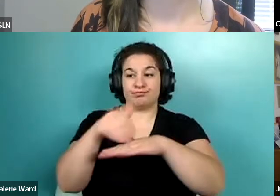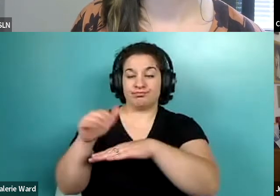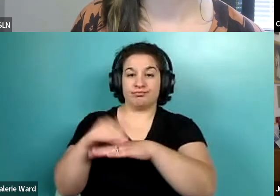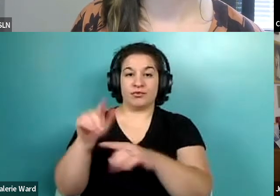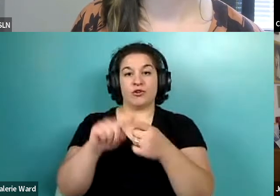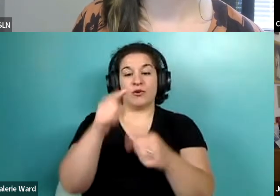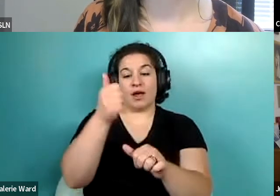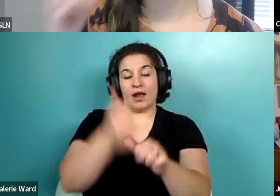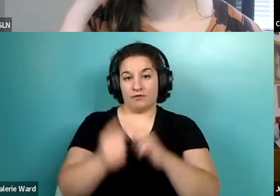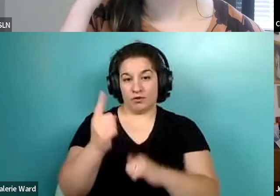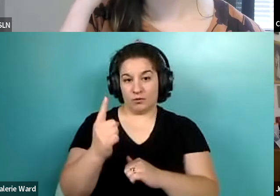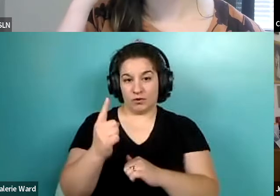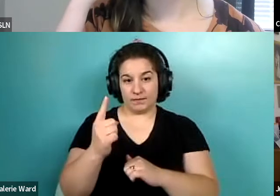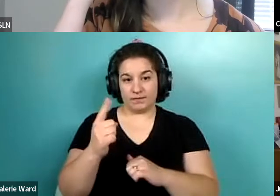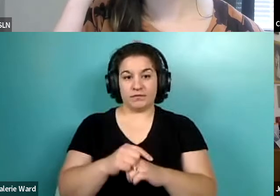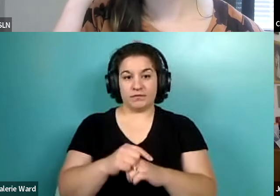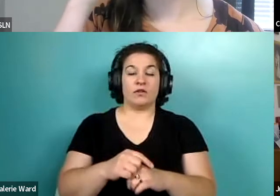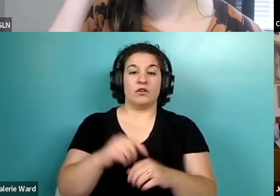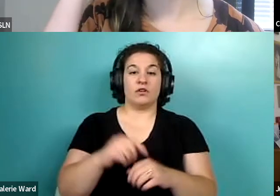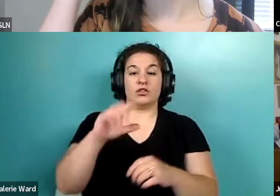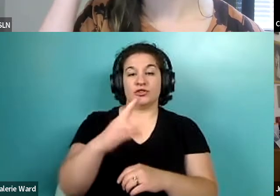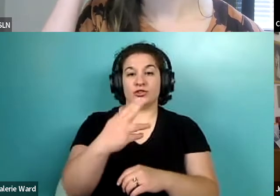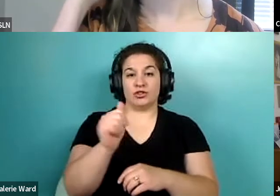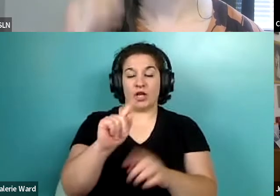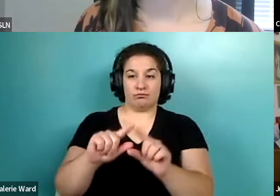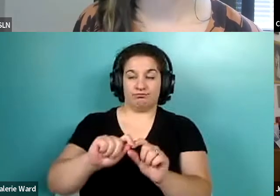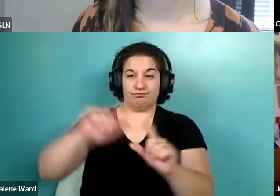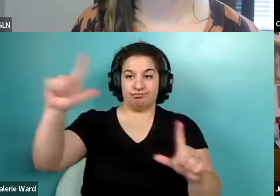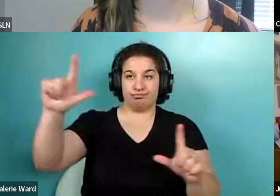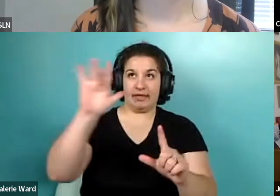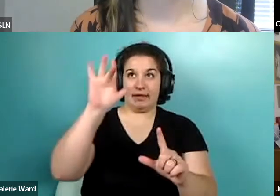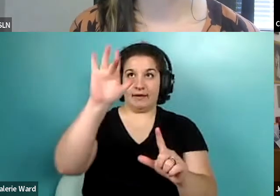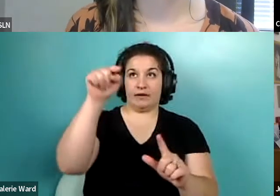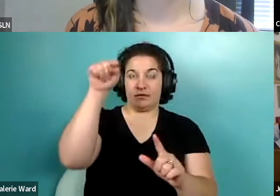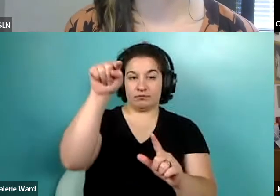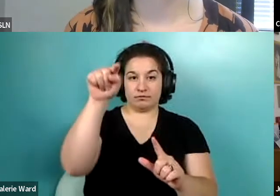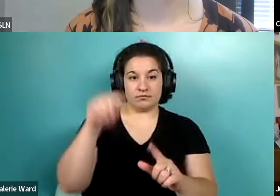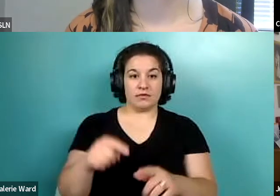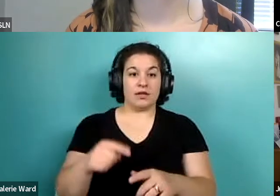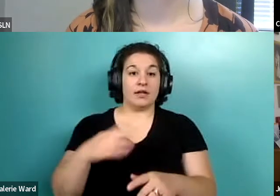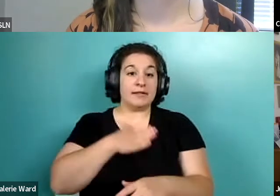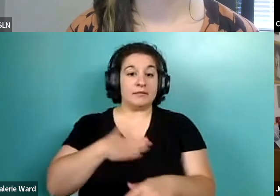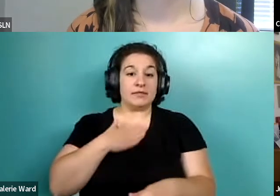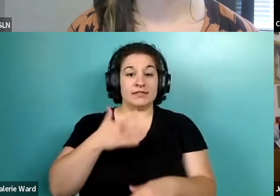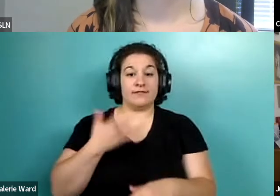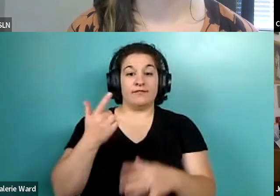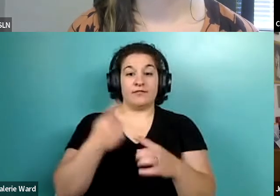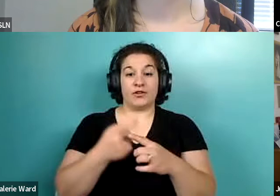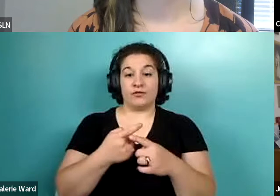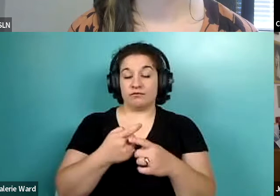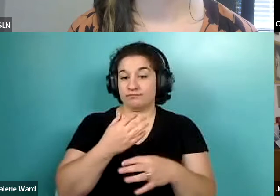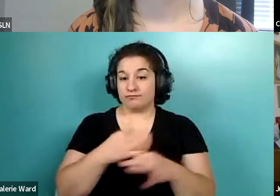above the text box. And if you'd like, you can please feel free to introduce yourselves there now. Let us know who you are and where you're